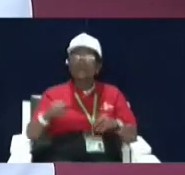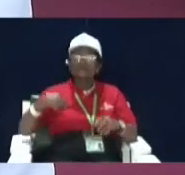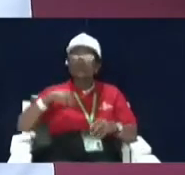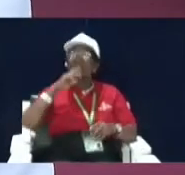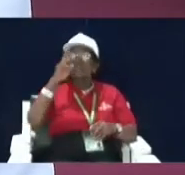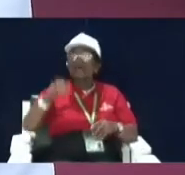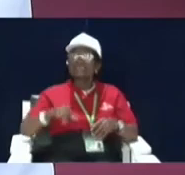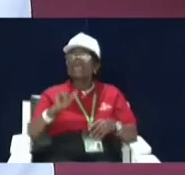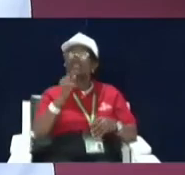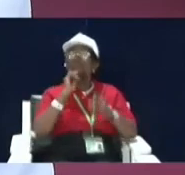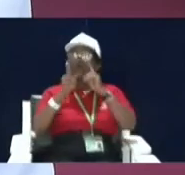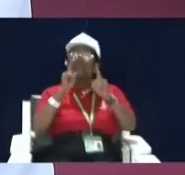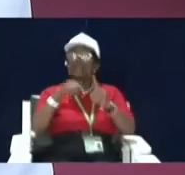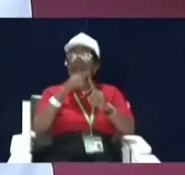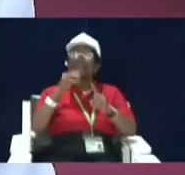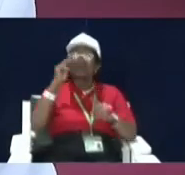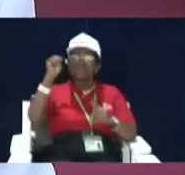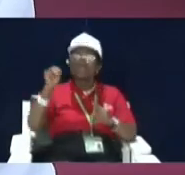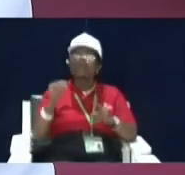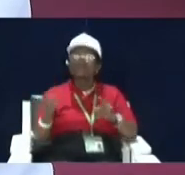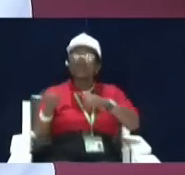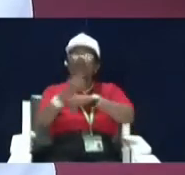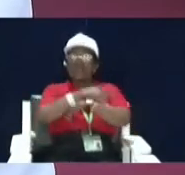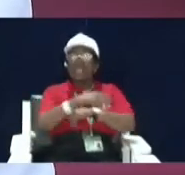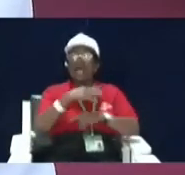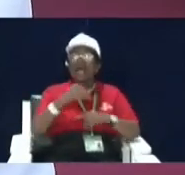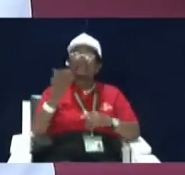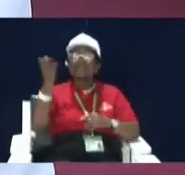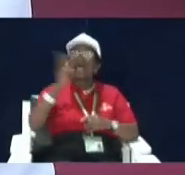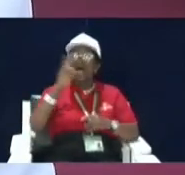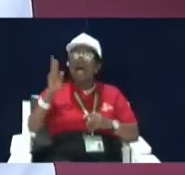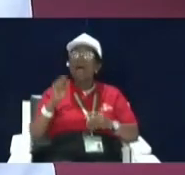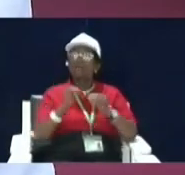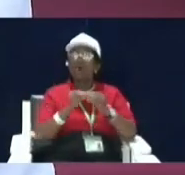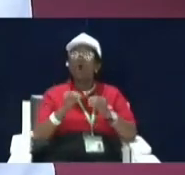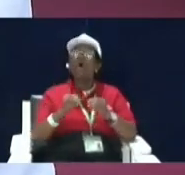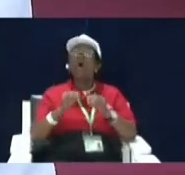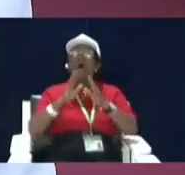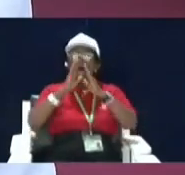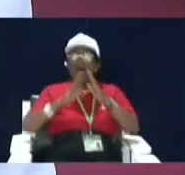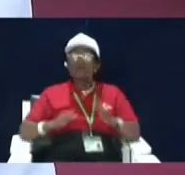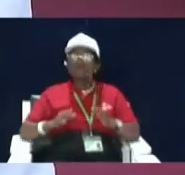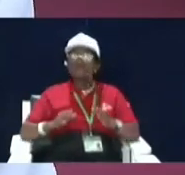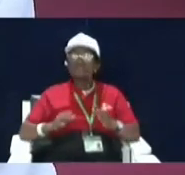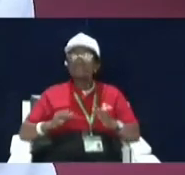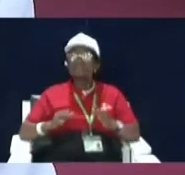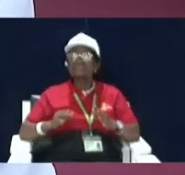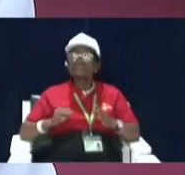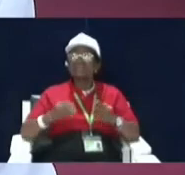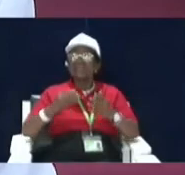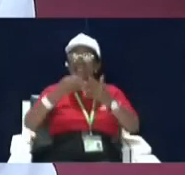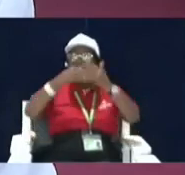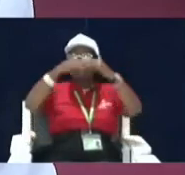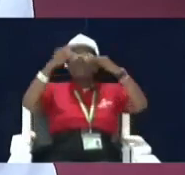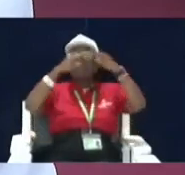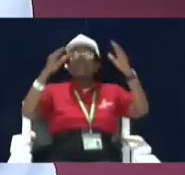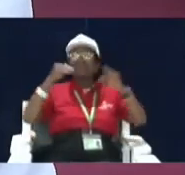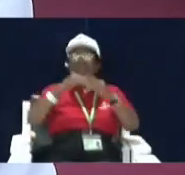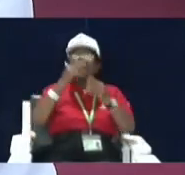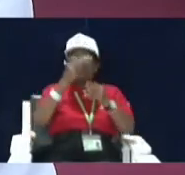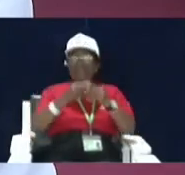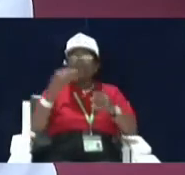houses, more cathedrals built in the name of Peter than any other fellow you can think